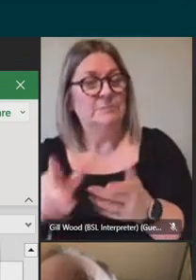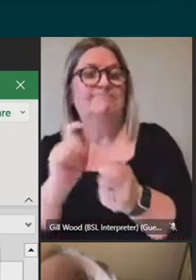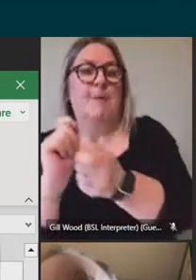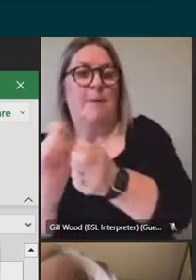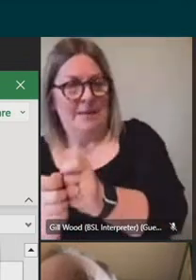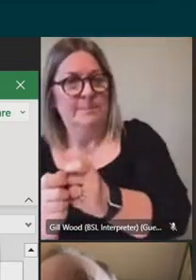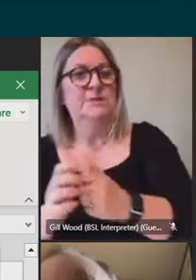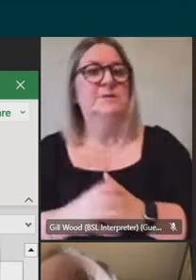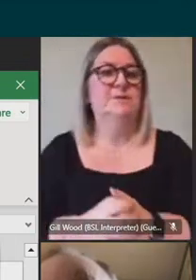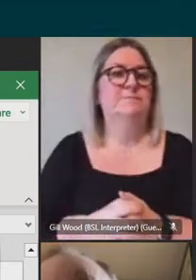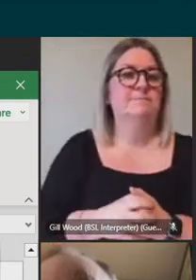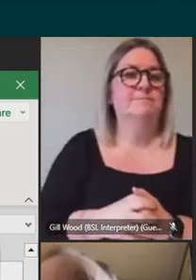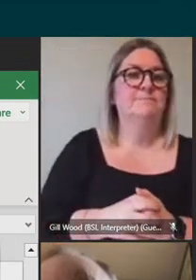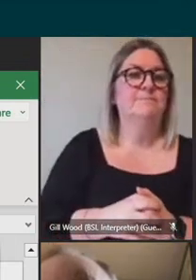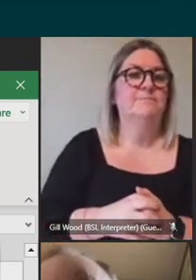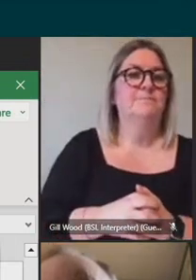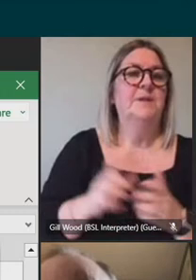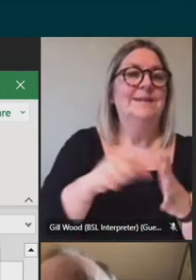Councillor Ingalls.